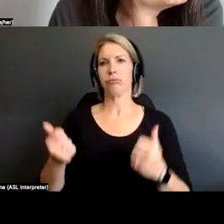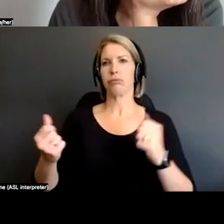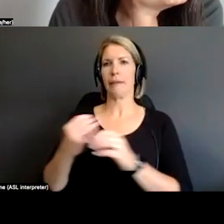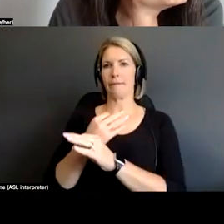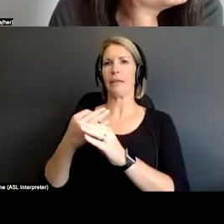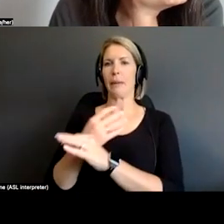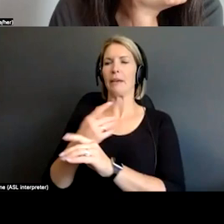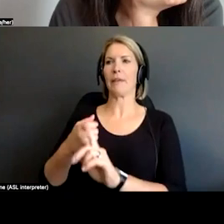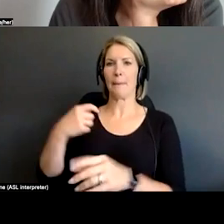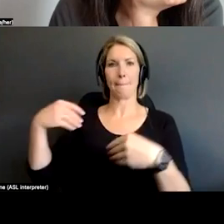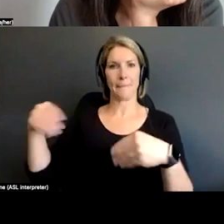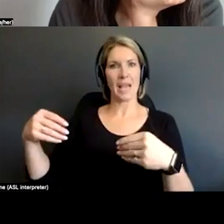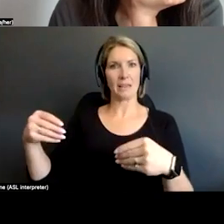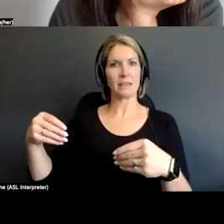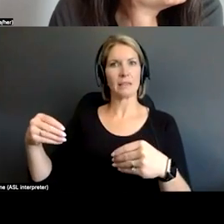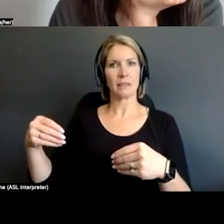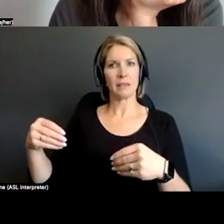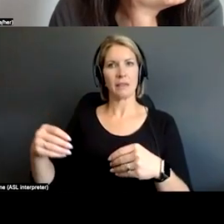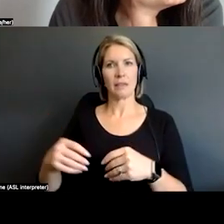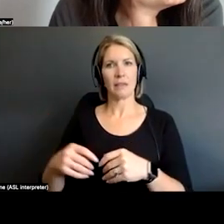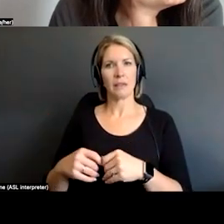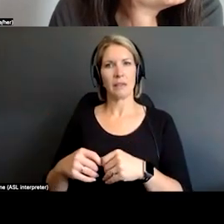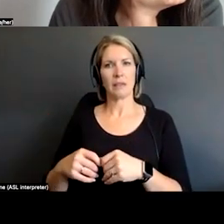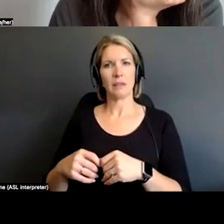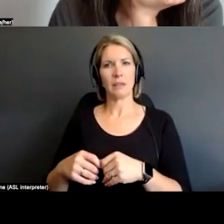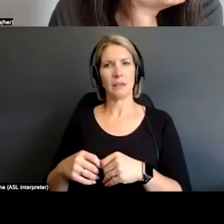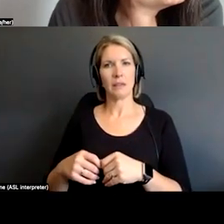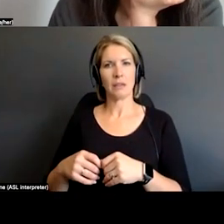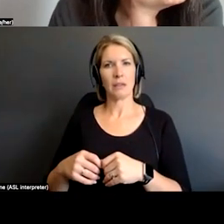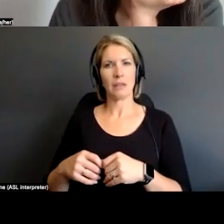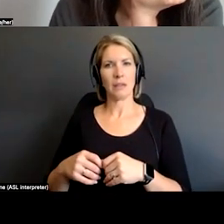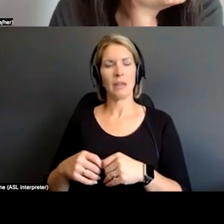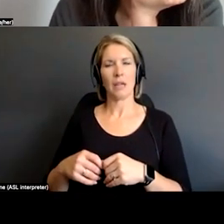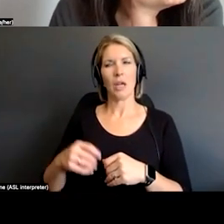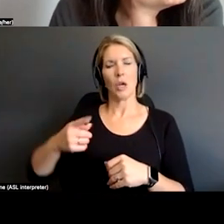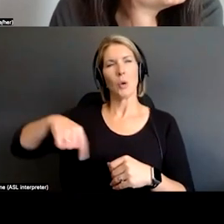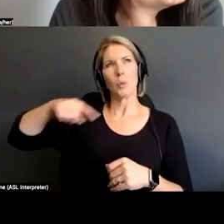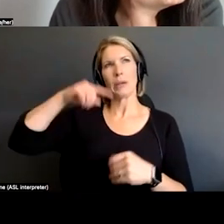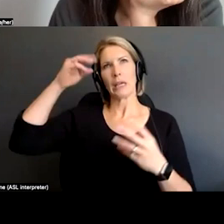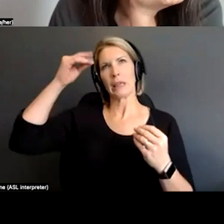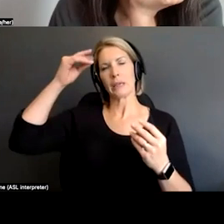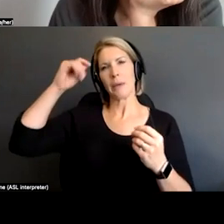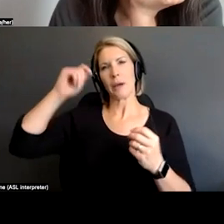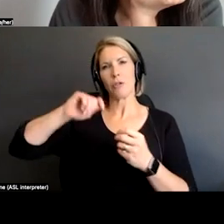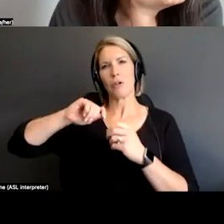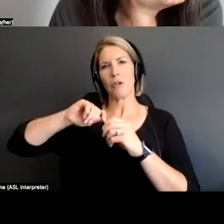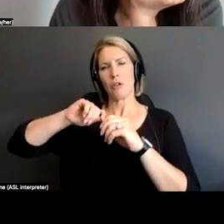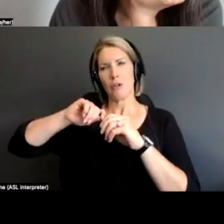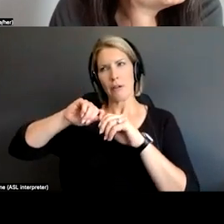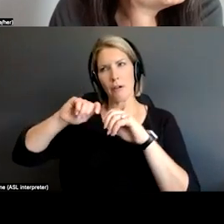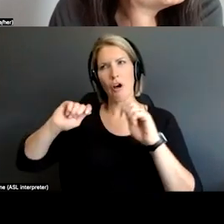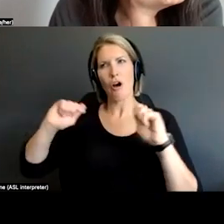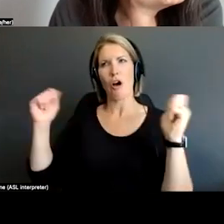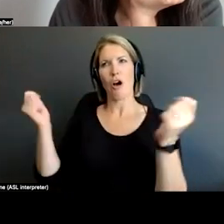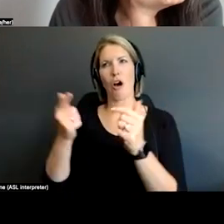mostly, and we took it all into consideration. And I think it ended up working out okay. But it does play